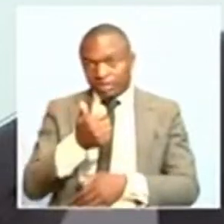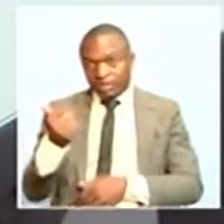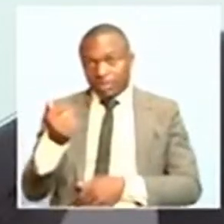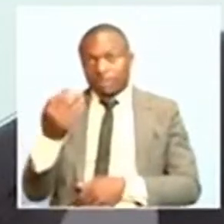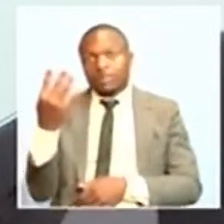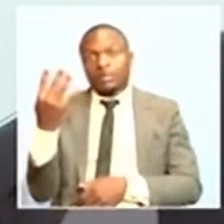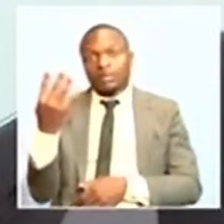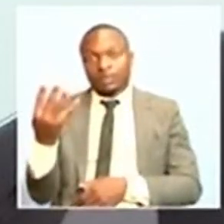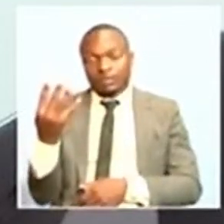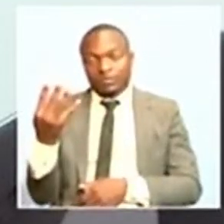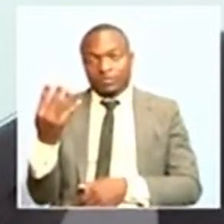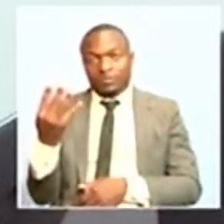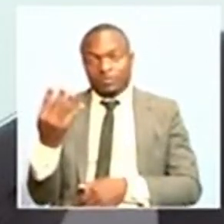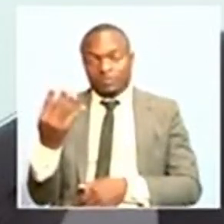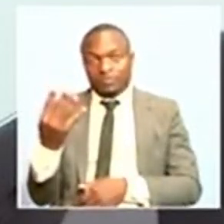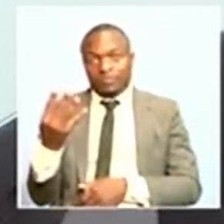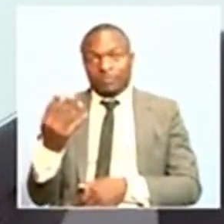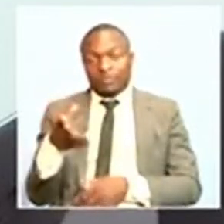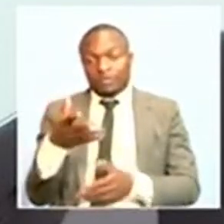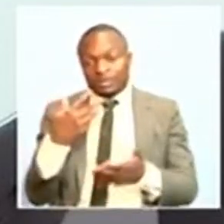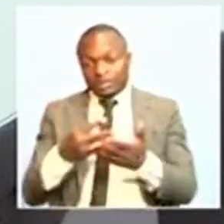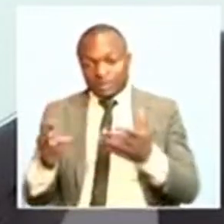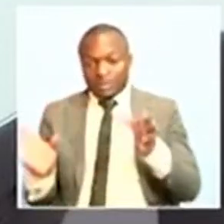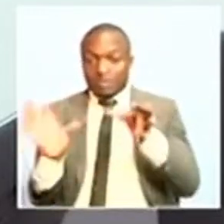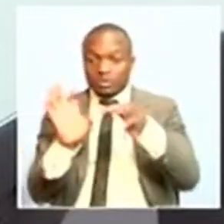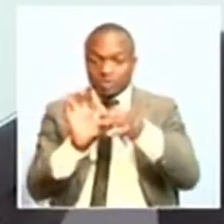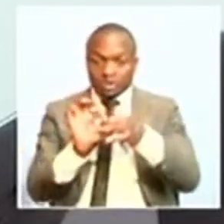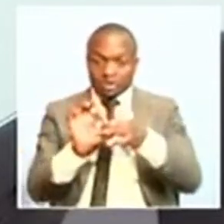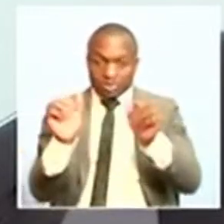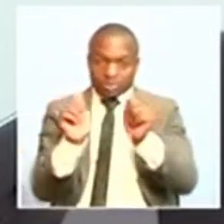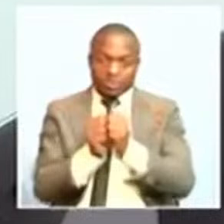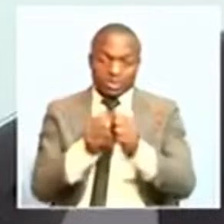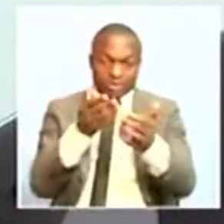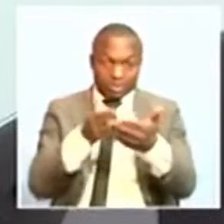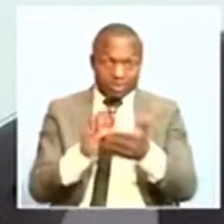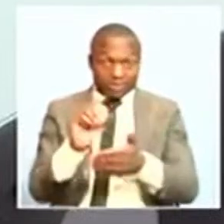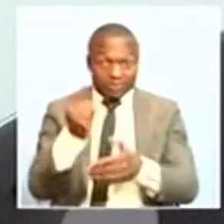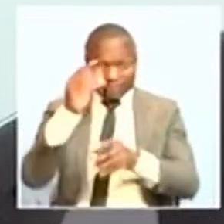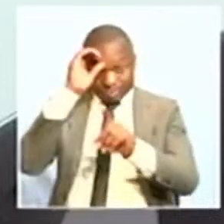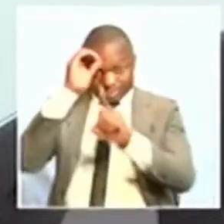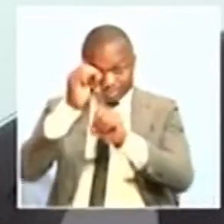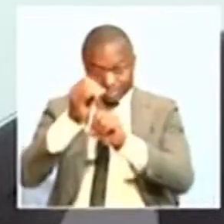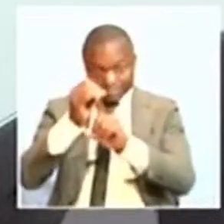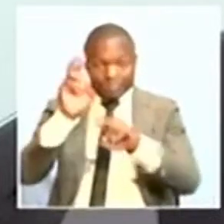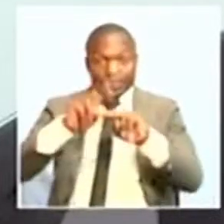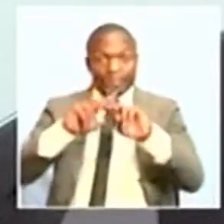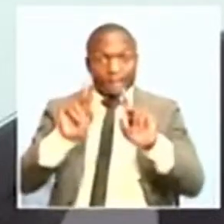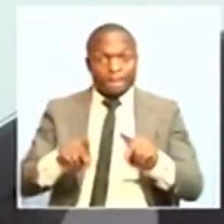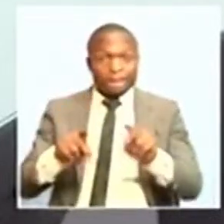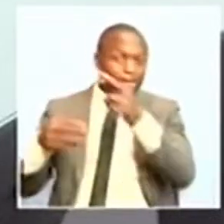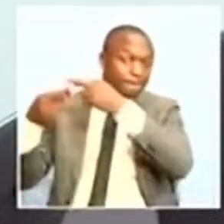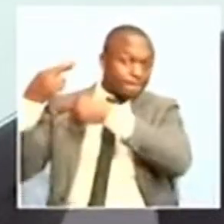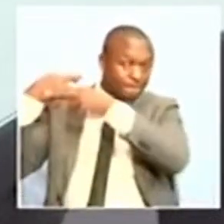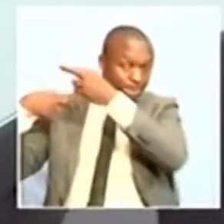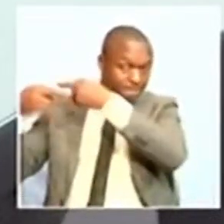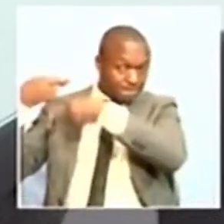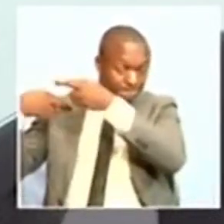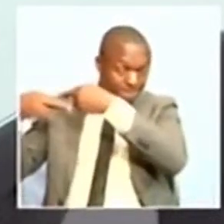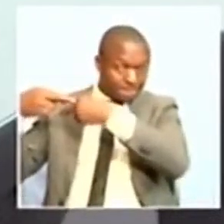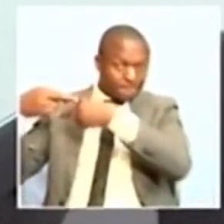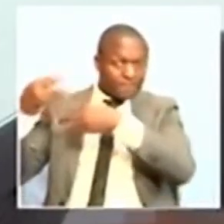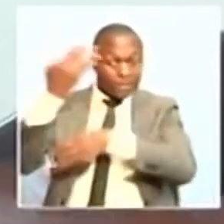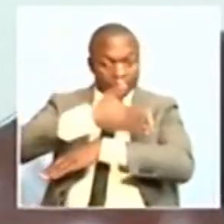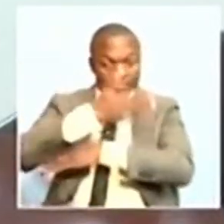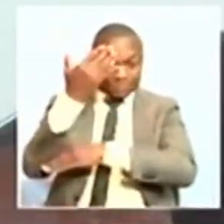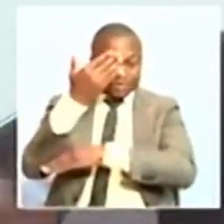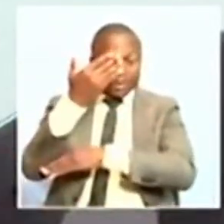matters connected to or incidental to the foregoing. On the first object, Honorable Chair, which is to revise the rates of customs and